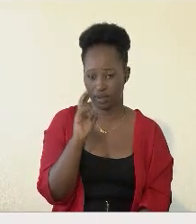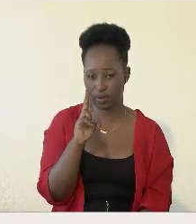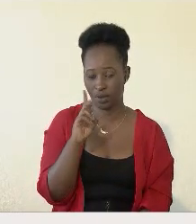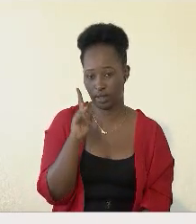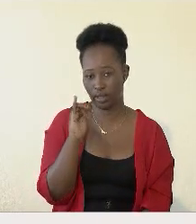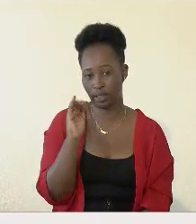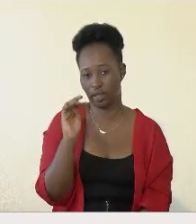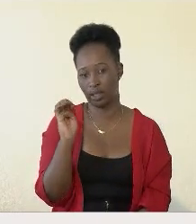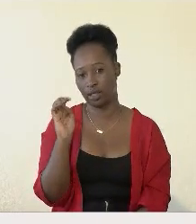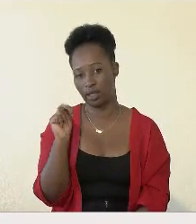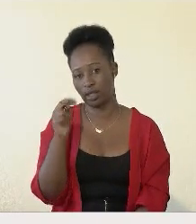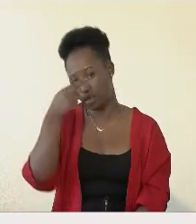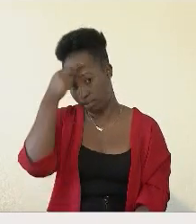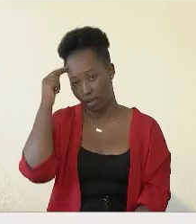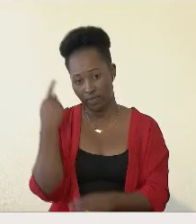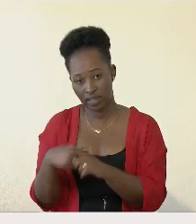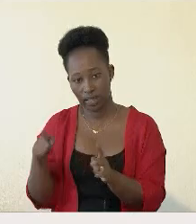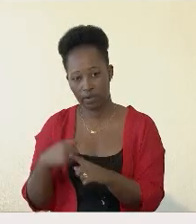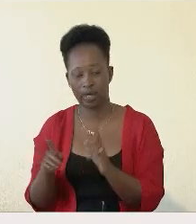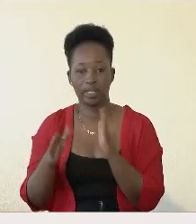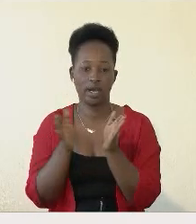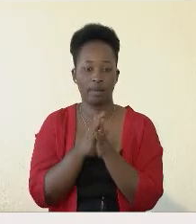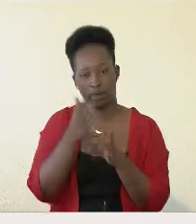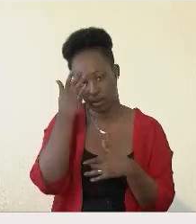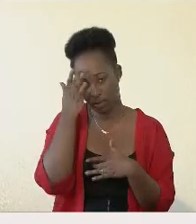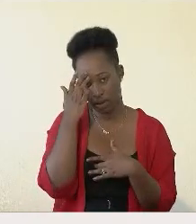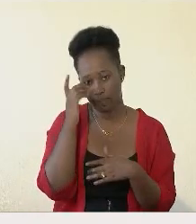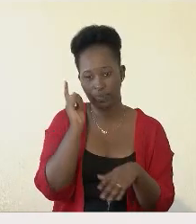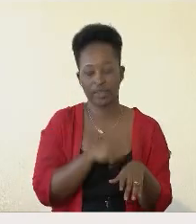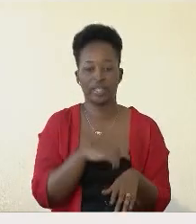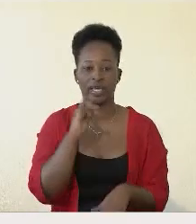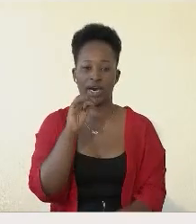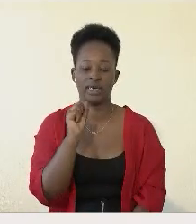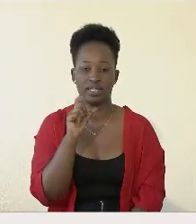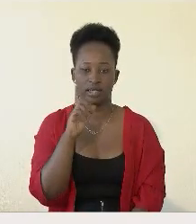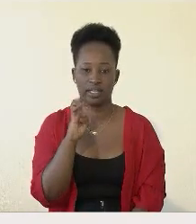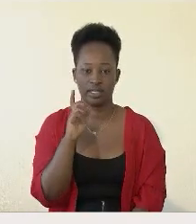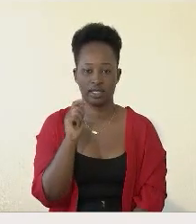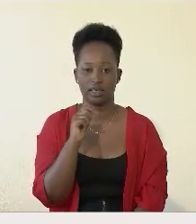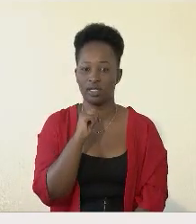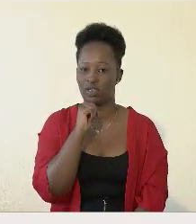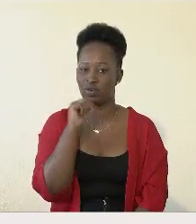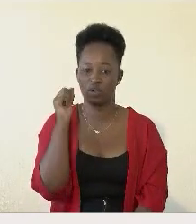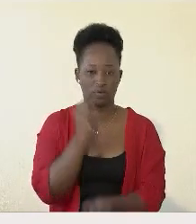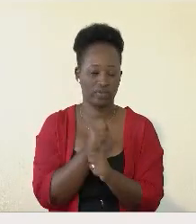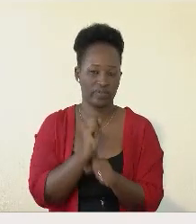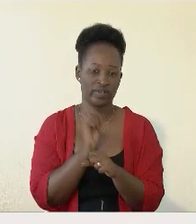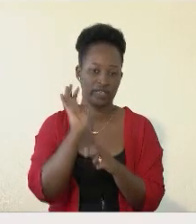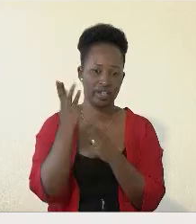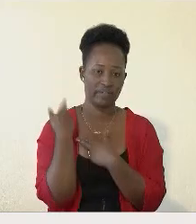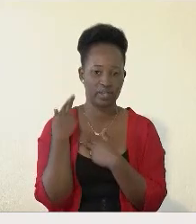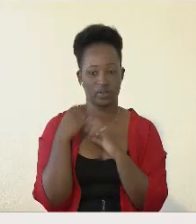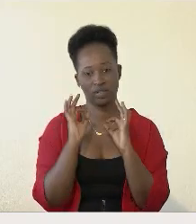hereditary reasons or a disease, all right? When the islets of Langerhans are not performing their functions